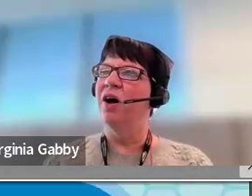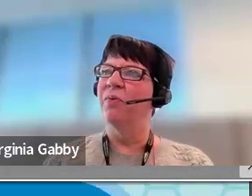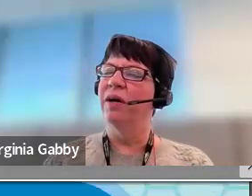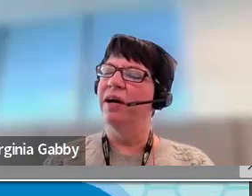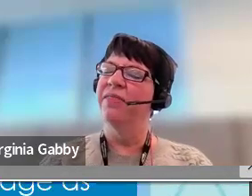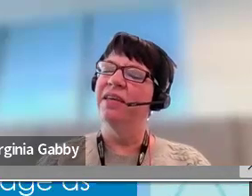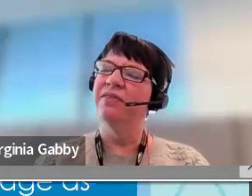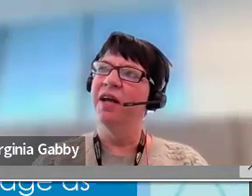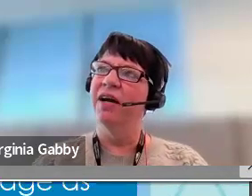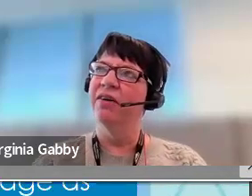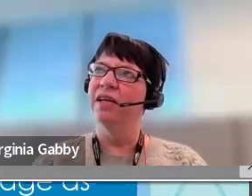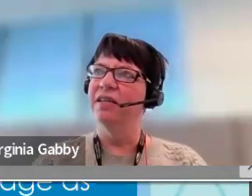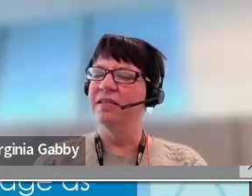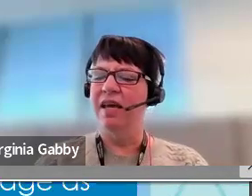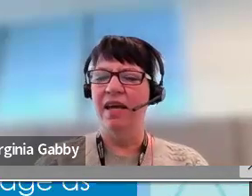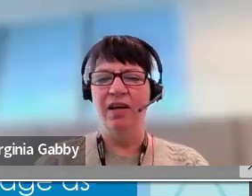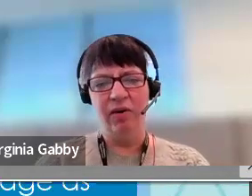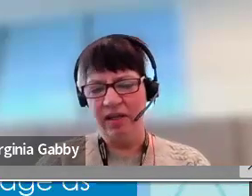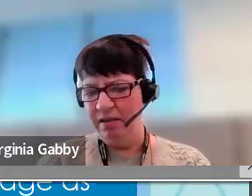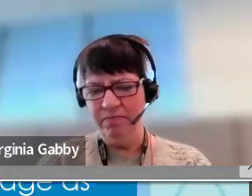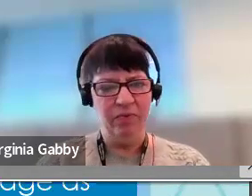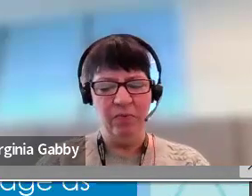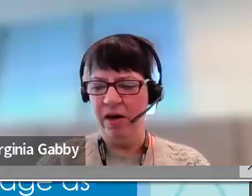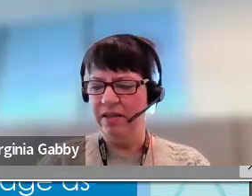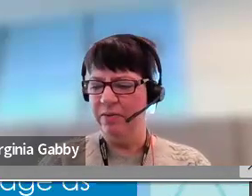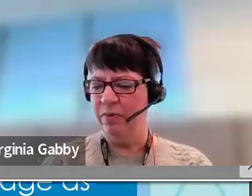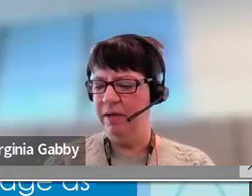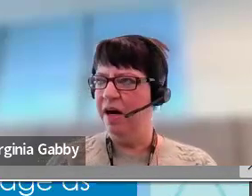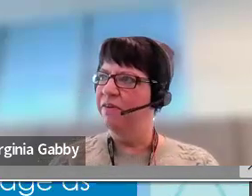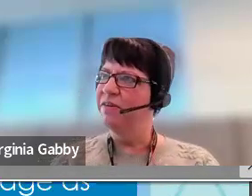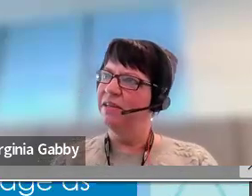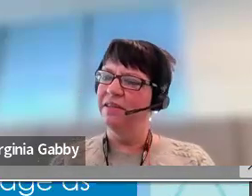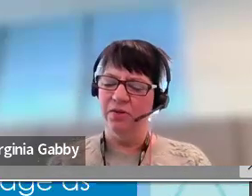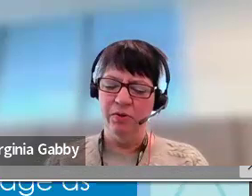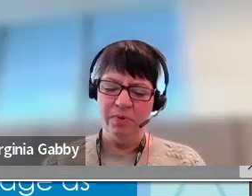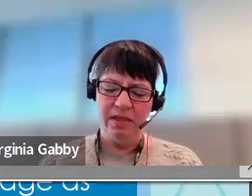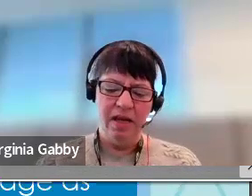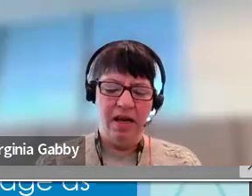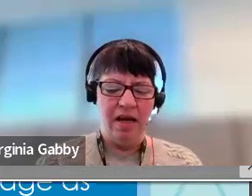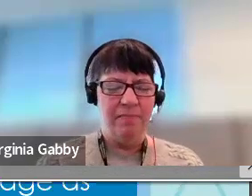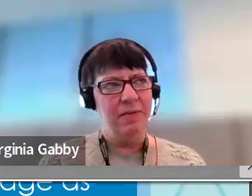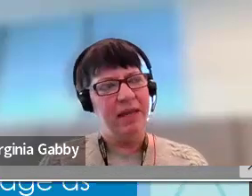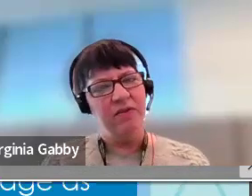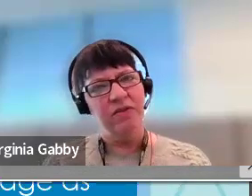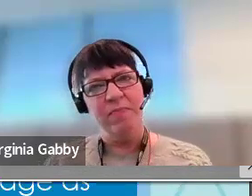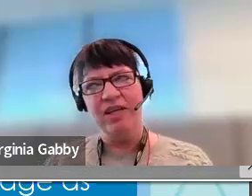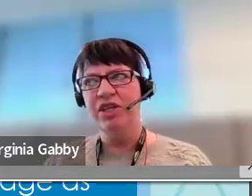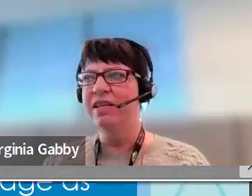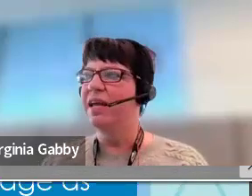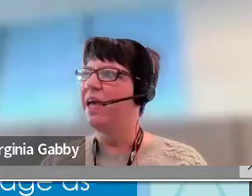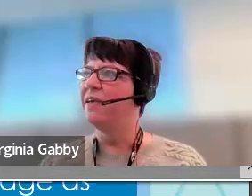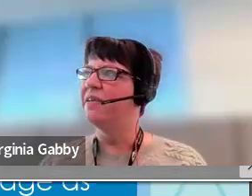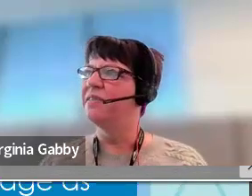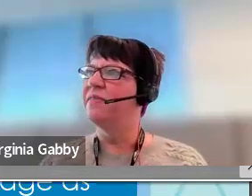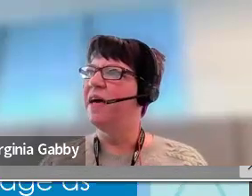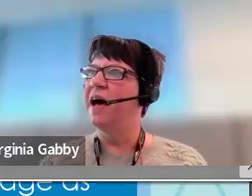In the flyer is a curriculum of what will be covered in these groups. Something else to